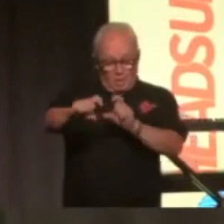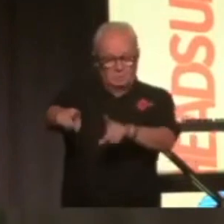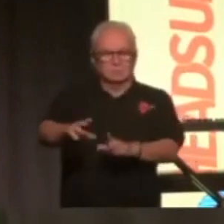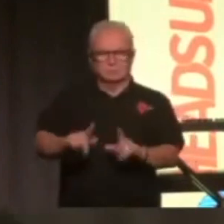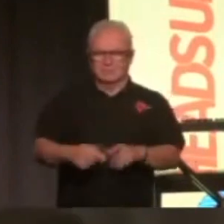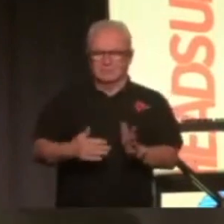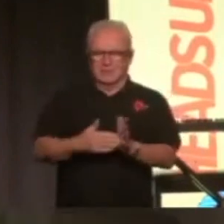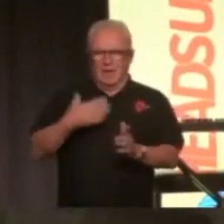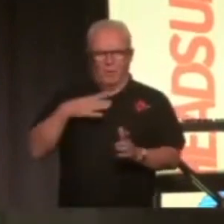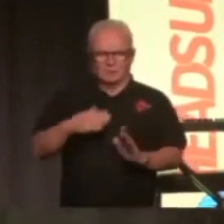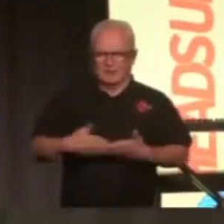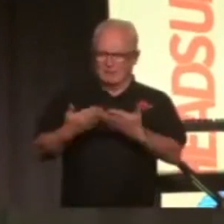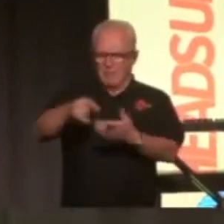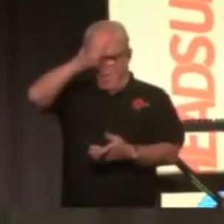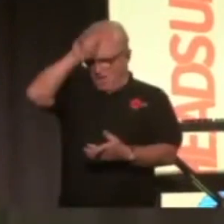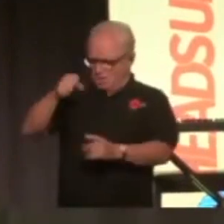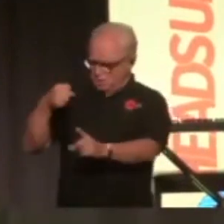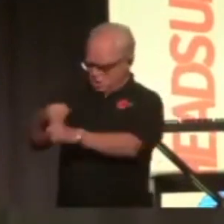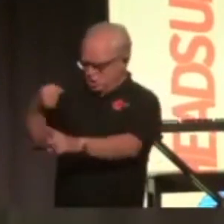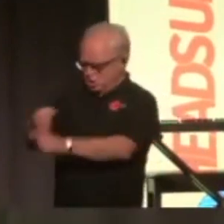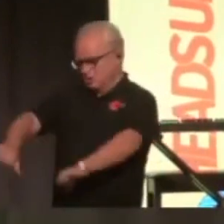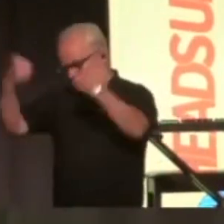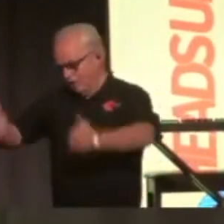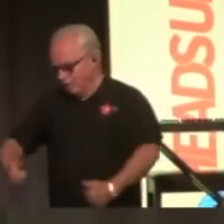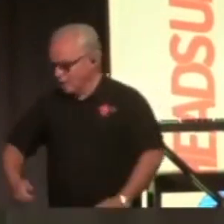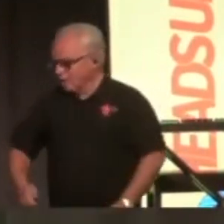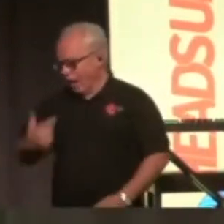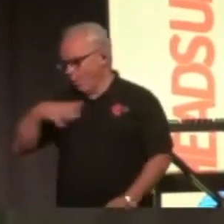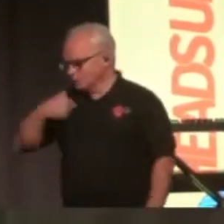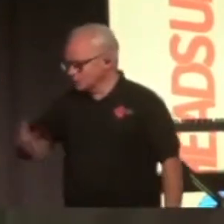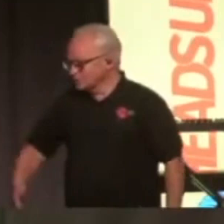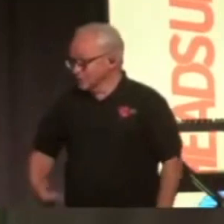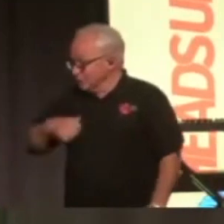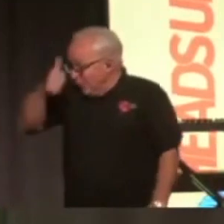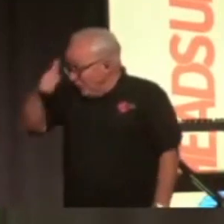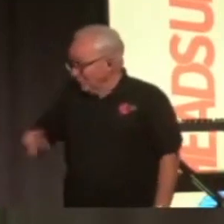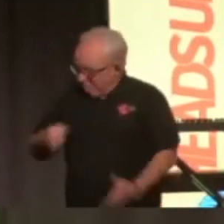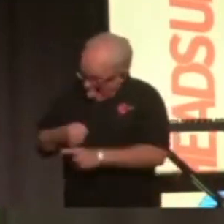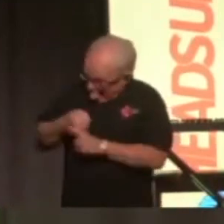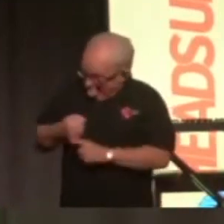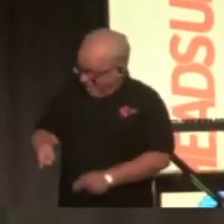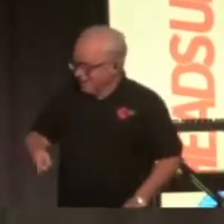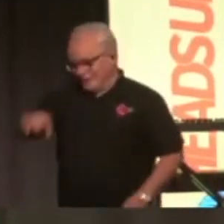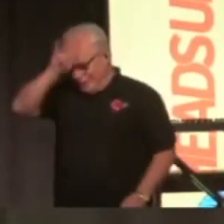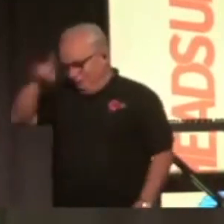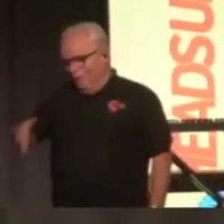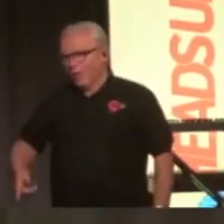today I really want to give the devil a good digging today. I don't know about you, but I do anyway. You know,